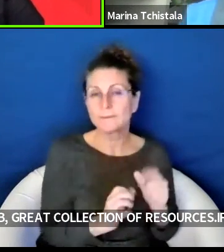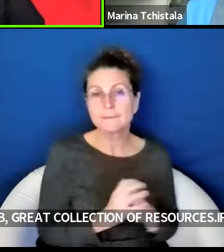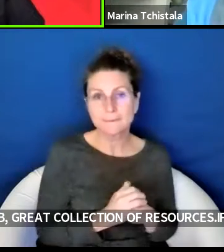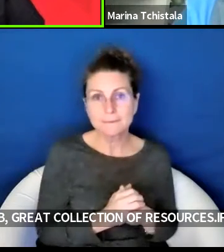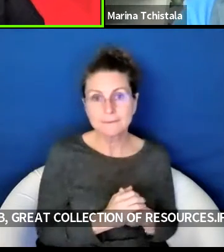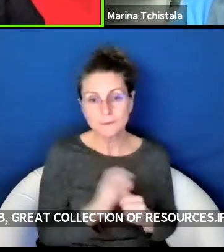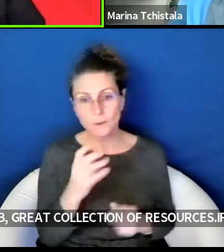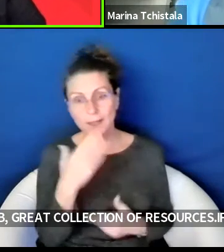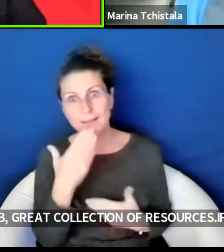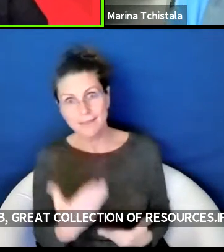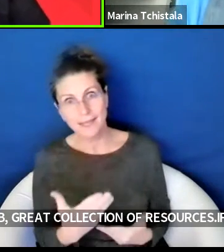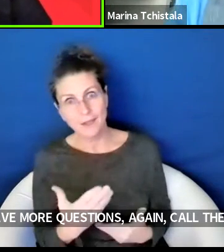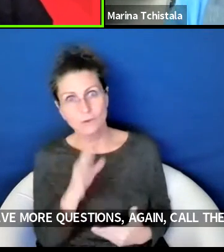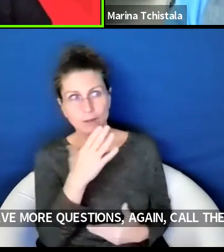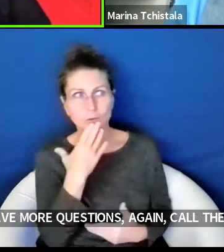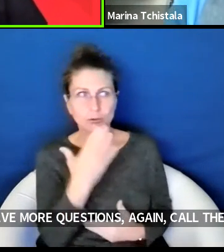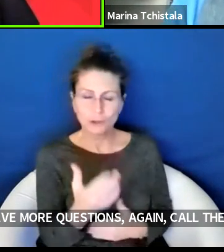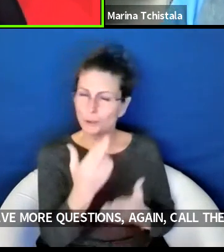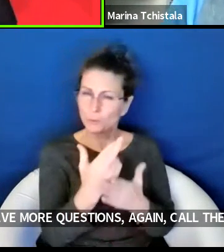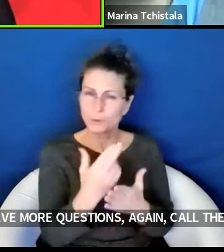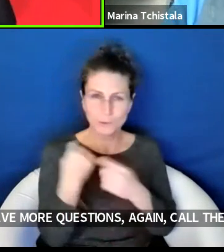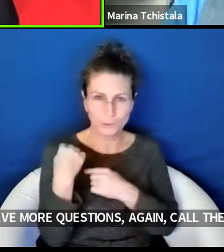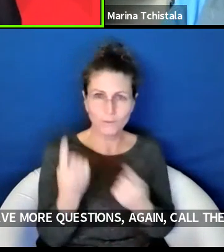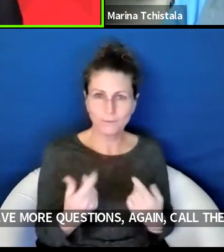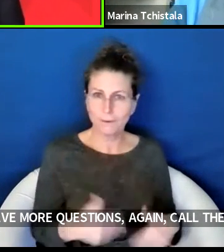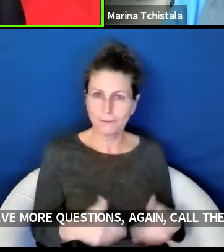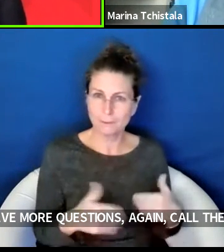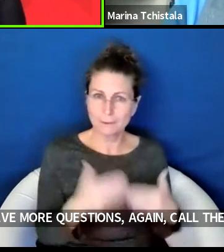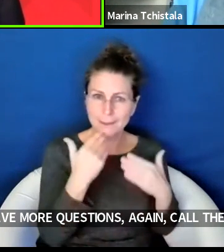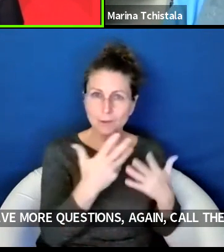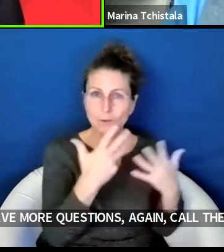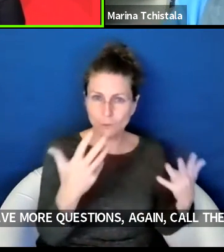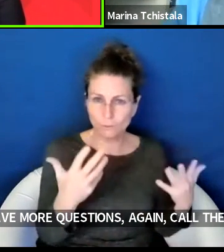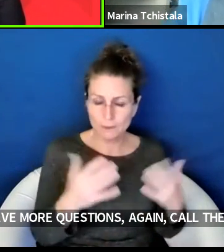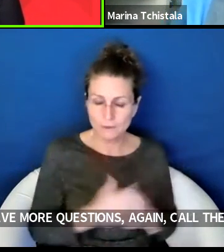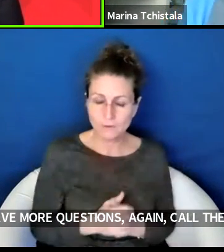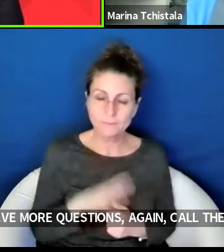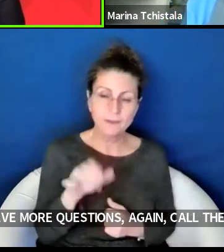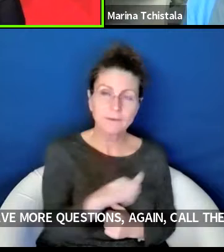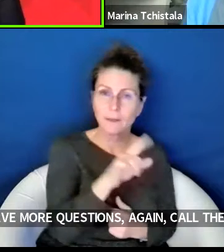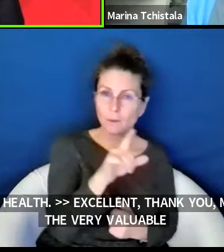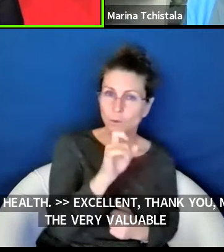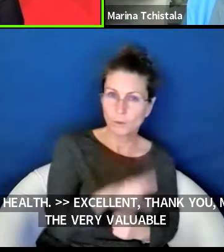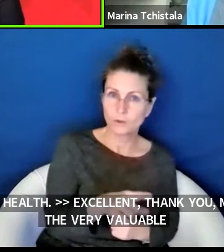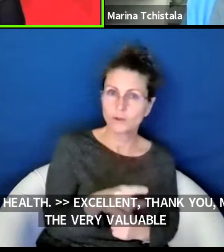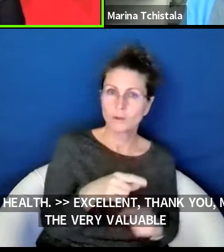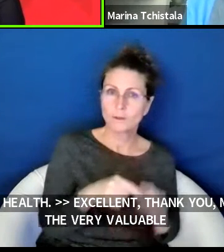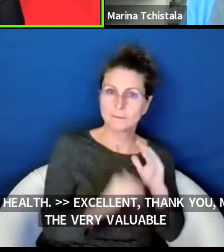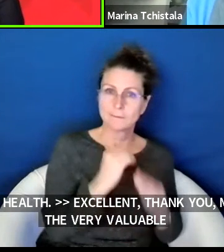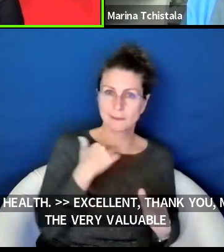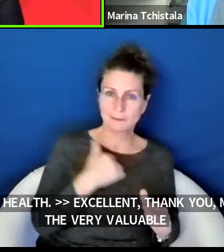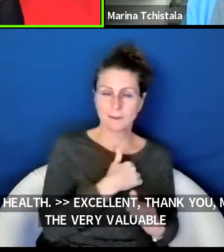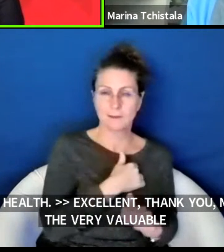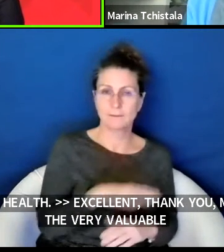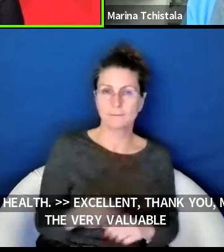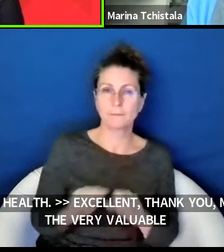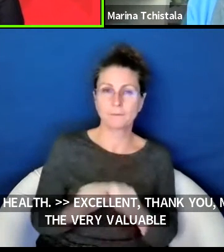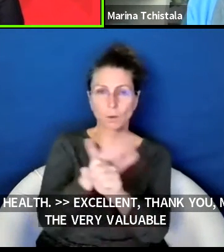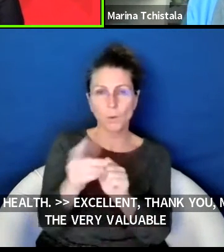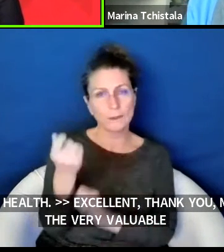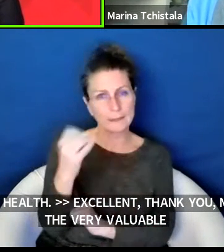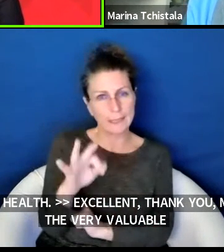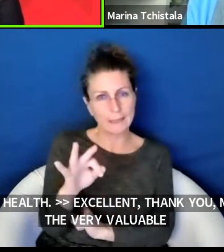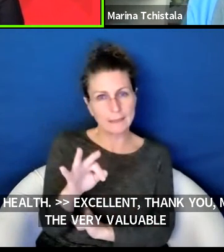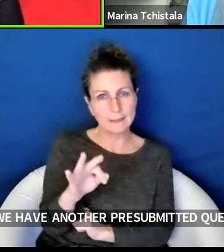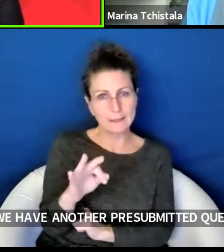very valuable resources. We have another pre-submitted question. Can COVID-19 virus permeate through